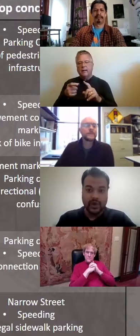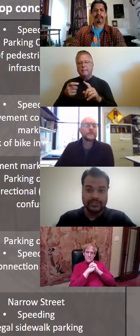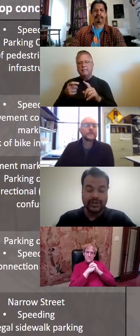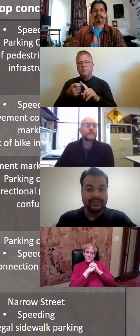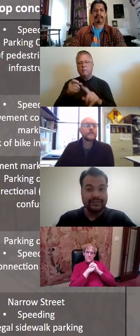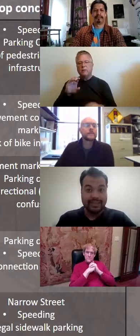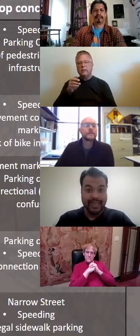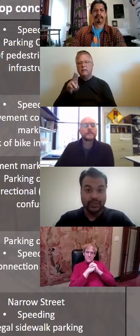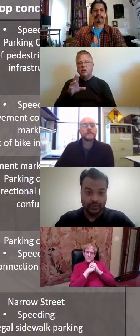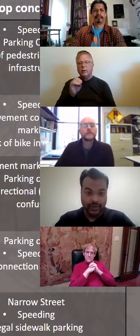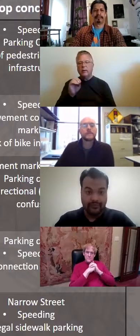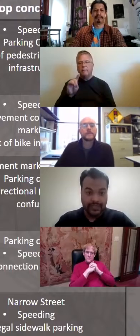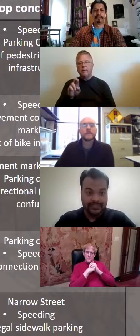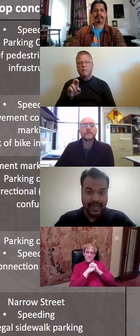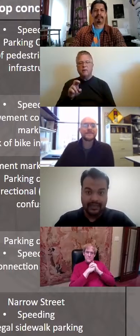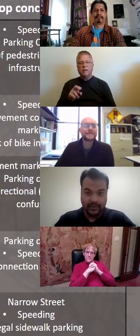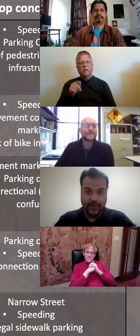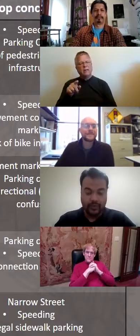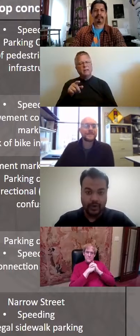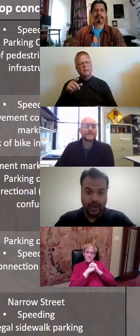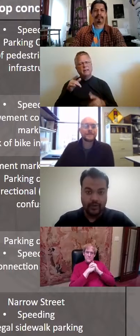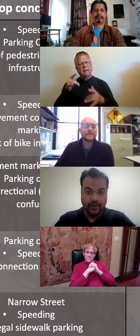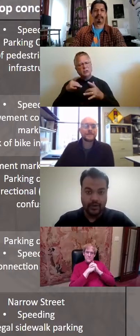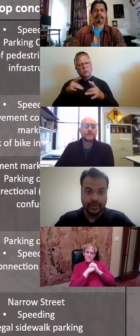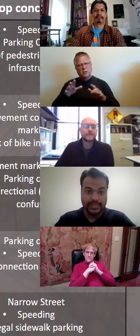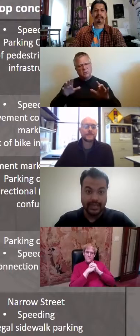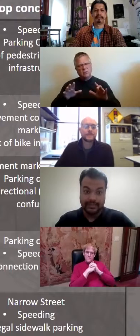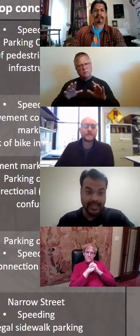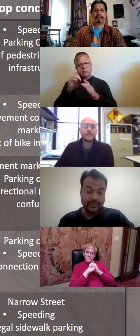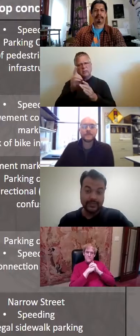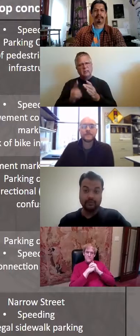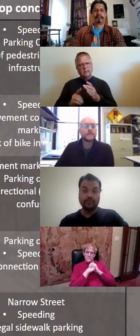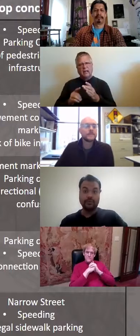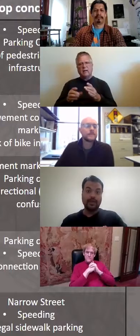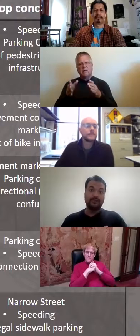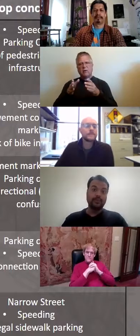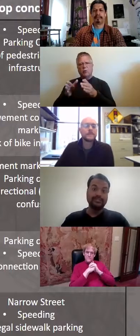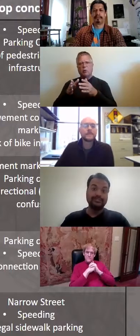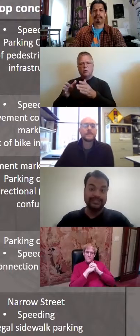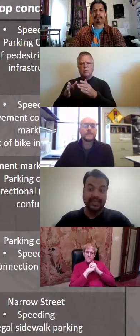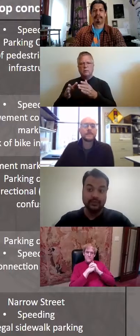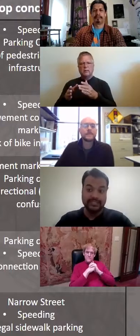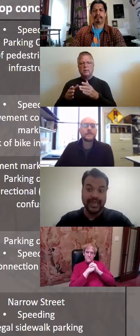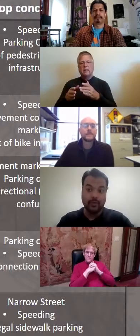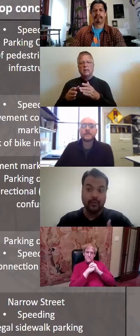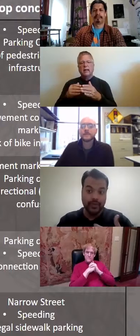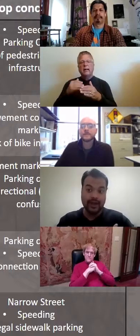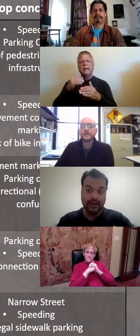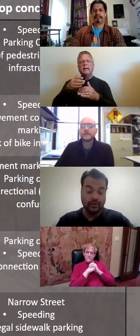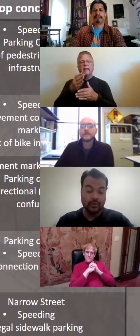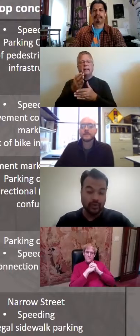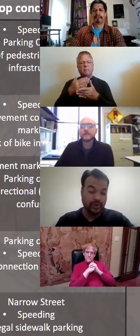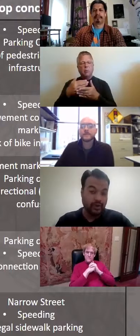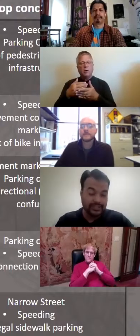are the concerns that actually drive the design of our corridors. And in the next phase, when we will present the design, you will see how we